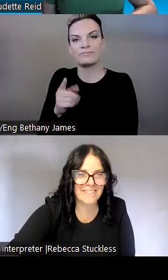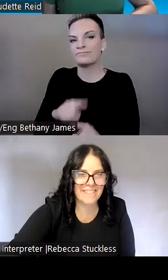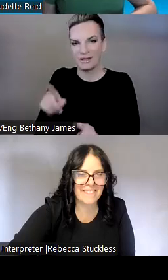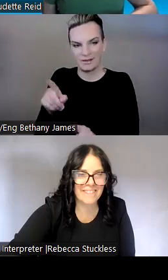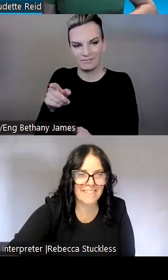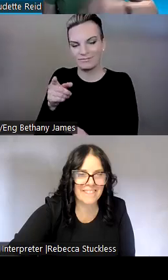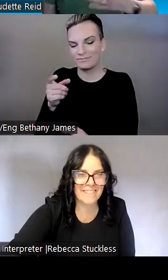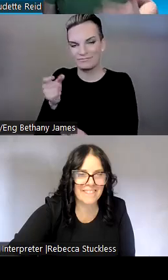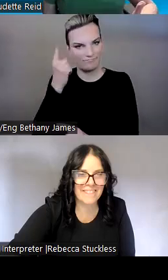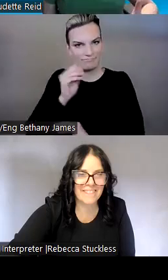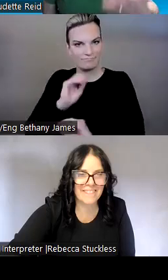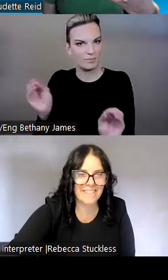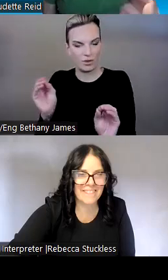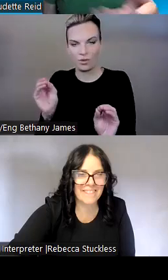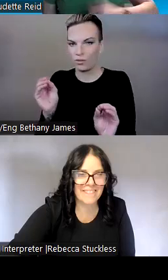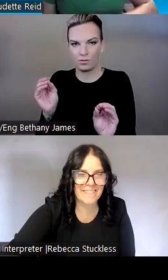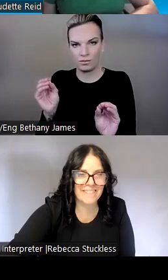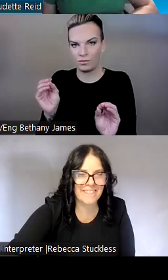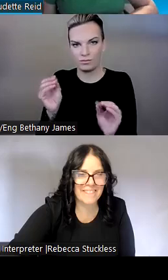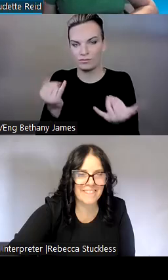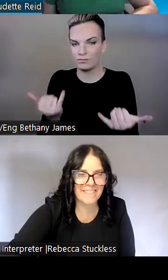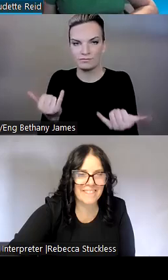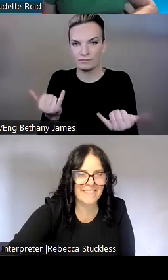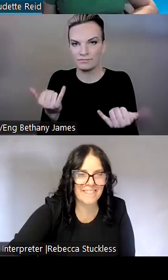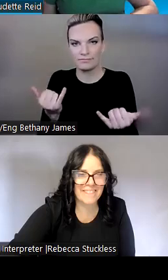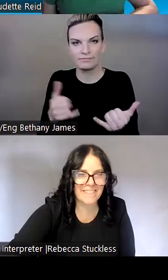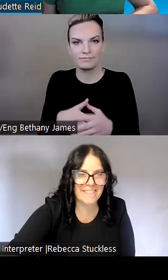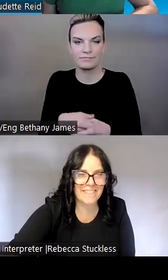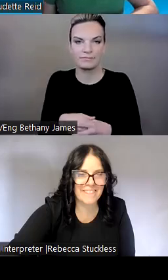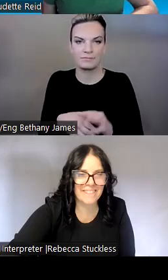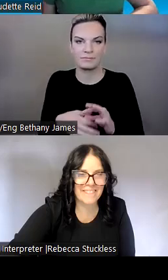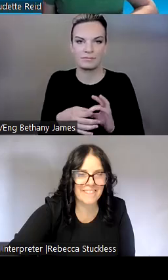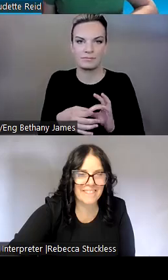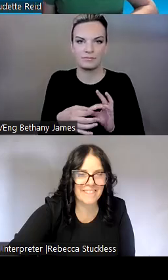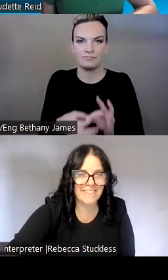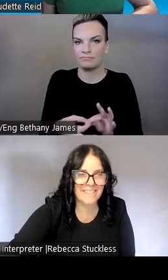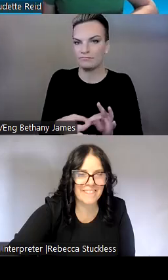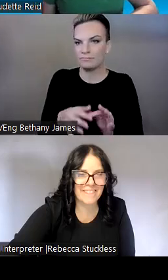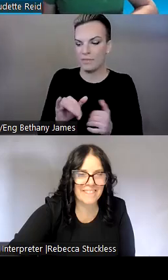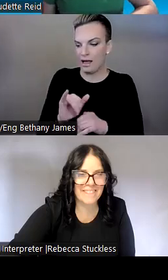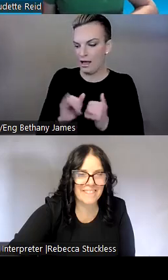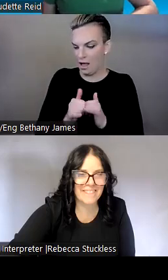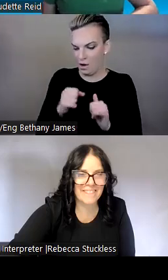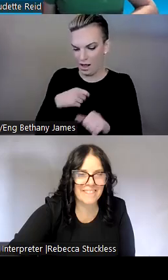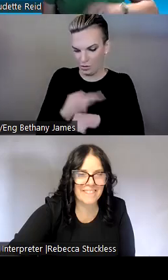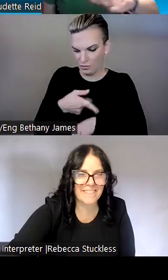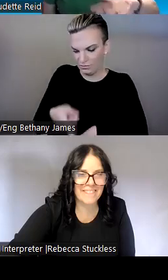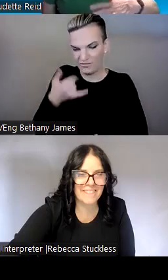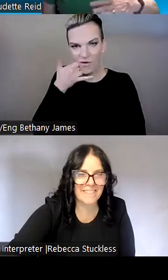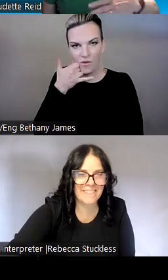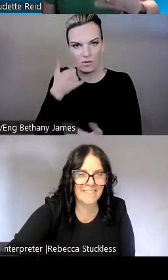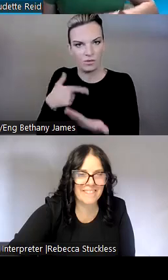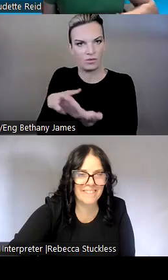no training currently within the state for how to use your phone. So I did some, and